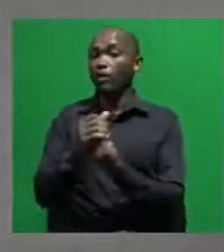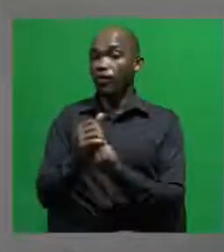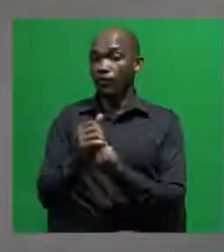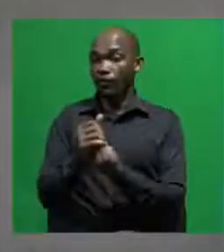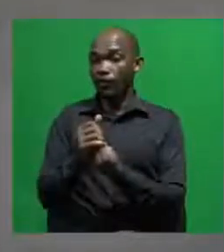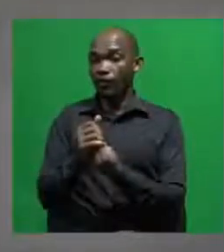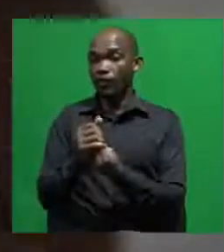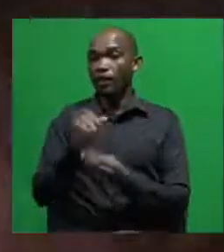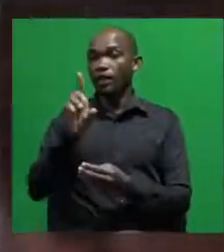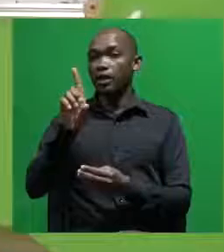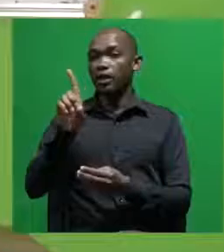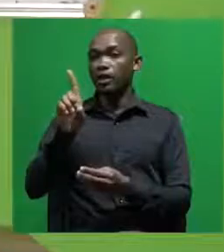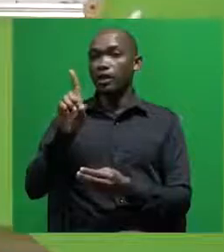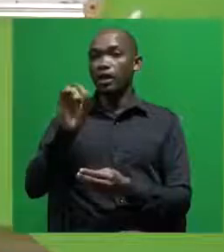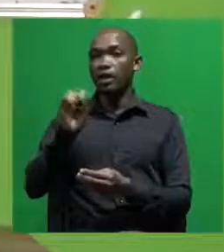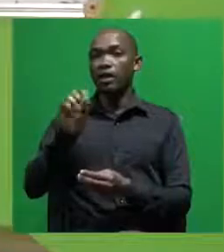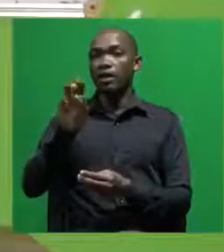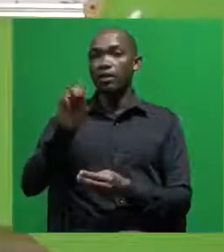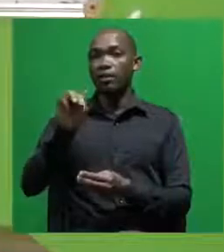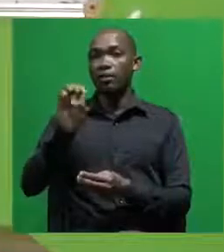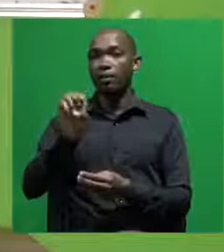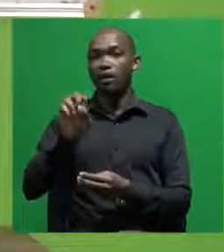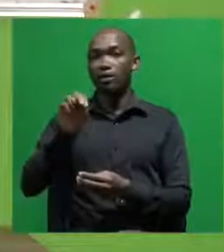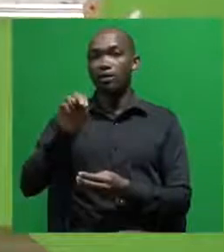with dimension